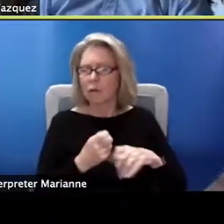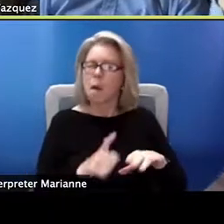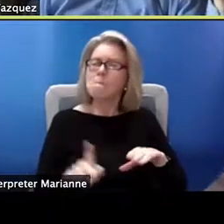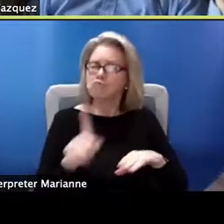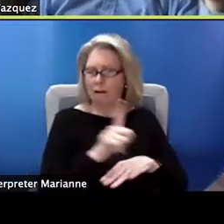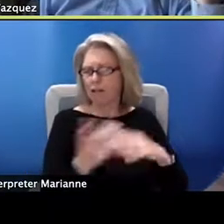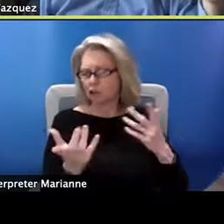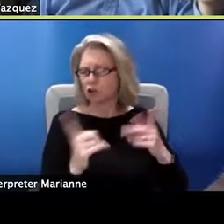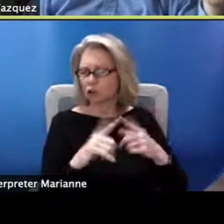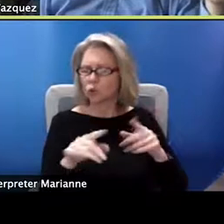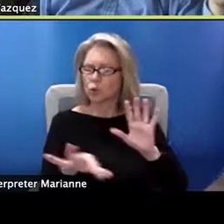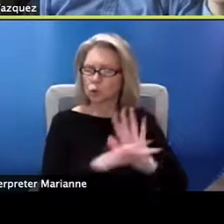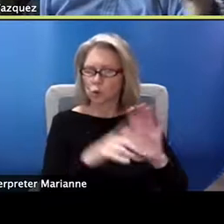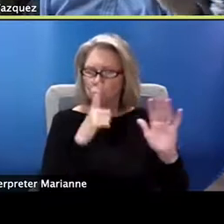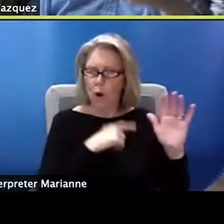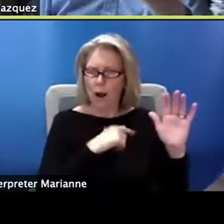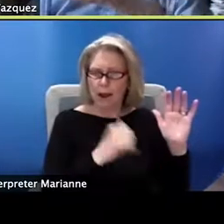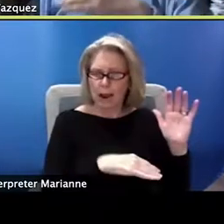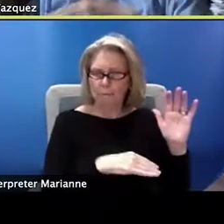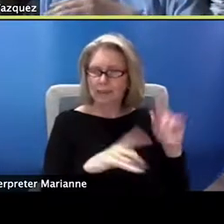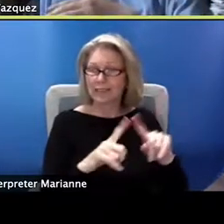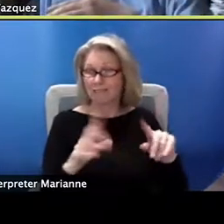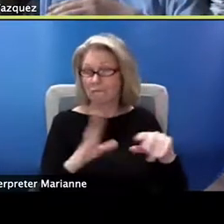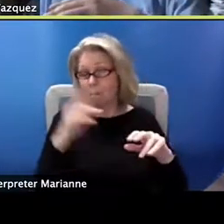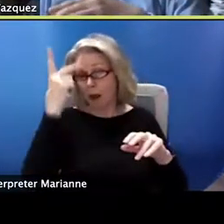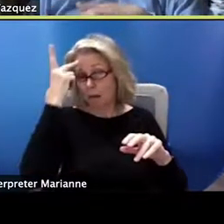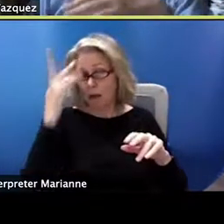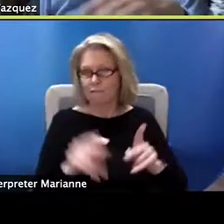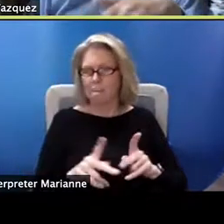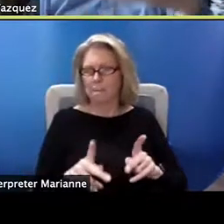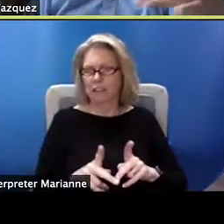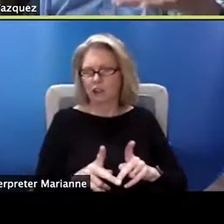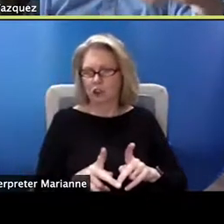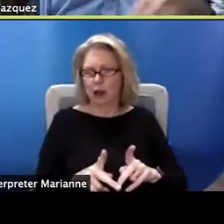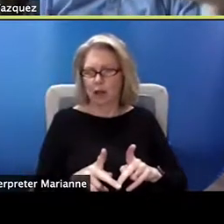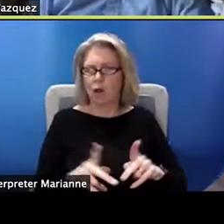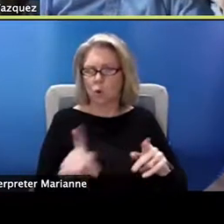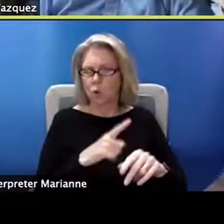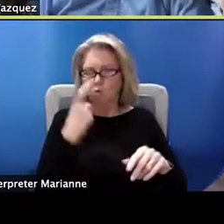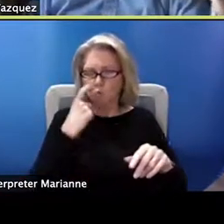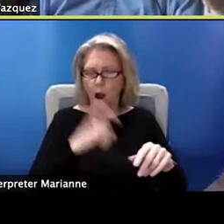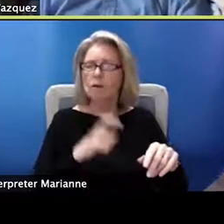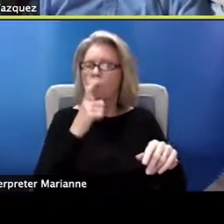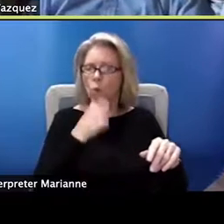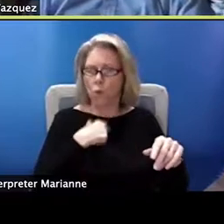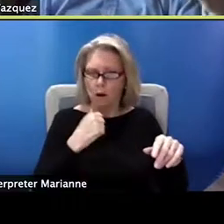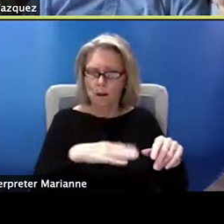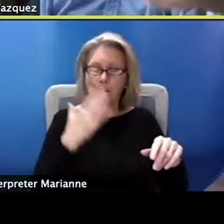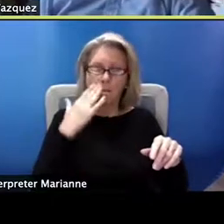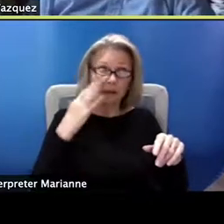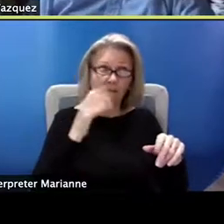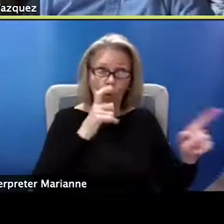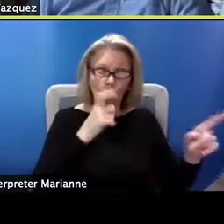am is very different from the politics of positionality, where you recognize who you are because of who